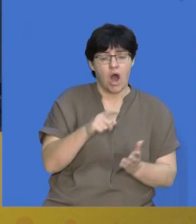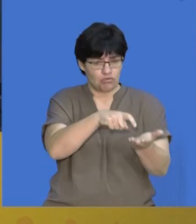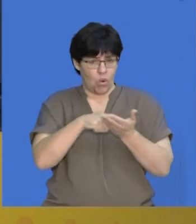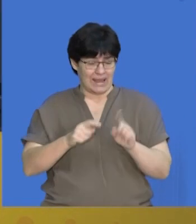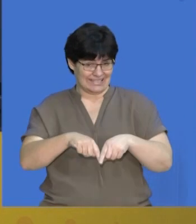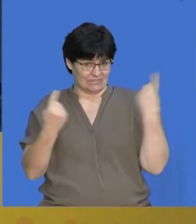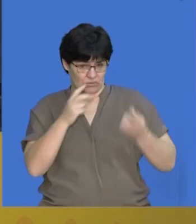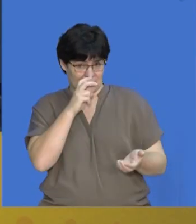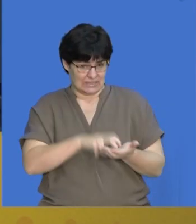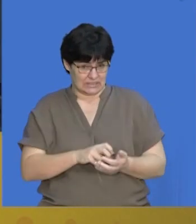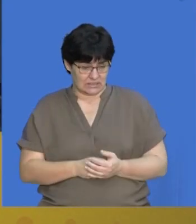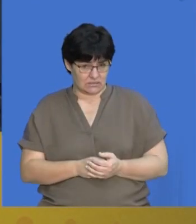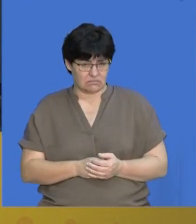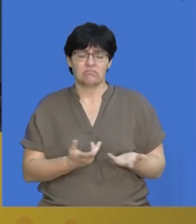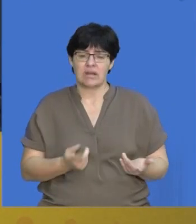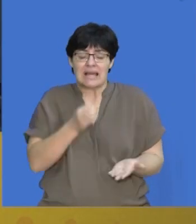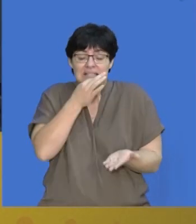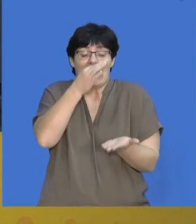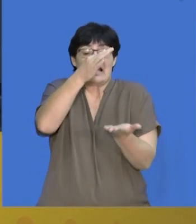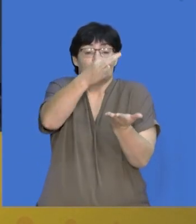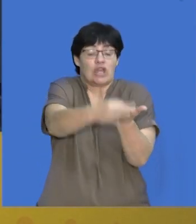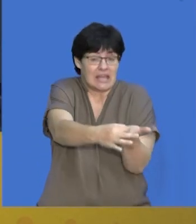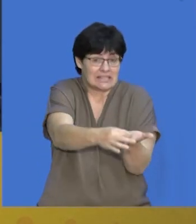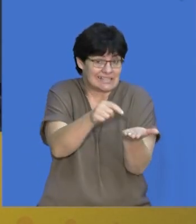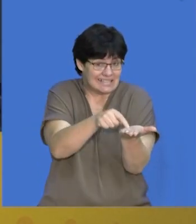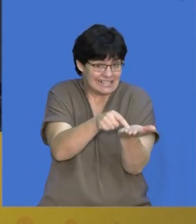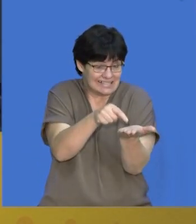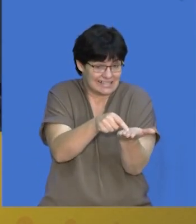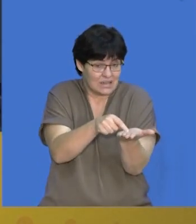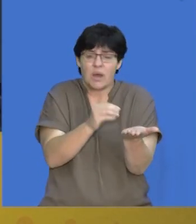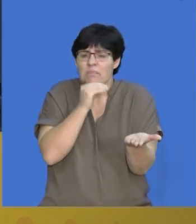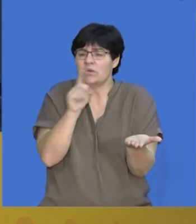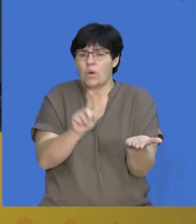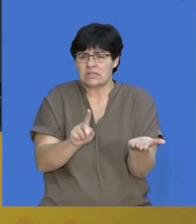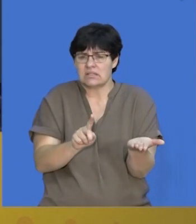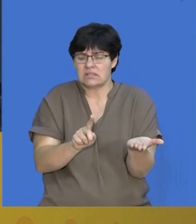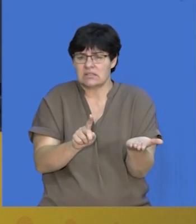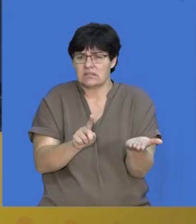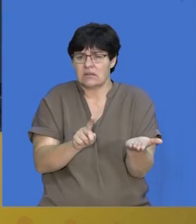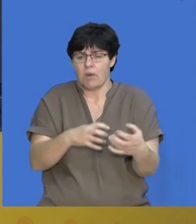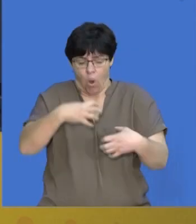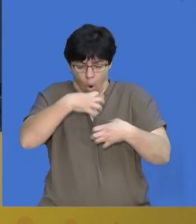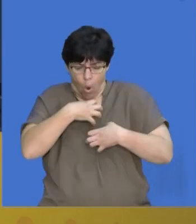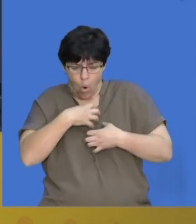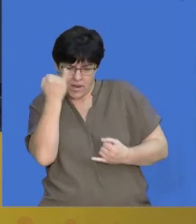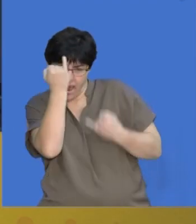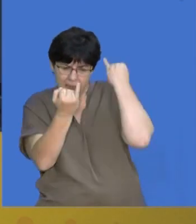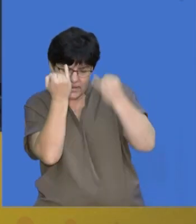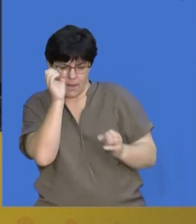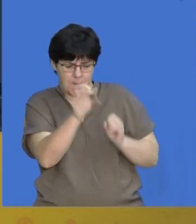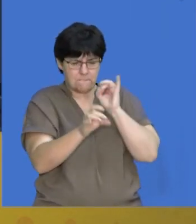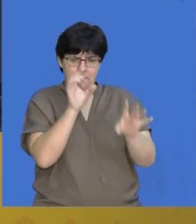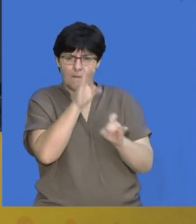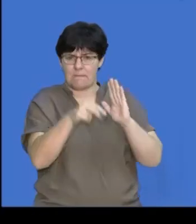requirements. When it comes to a suggest type of verb, that simply means you've got to give your own ideas about